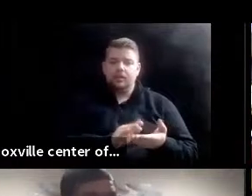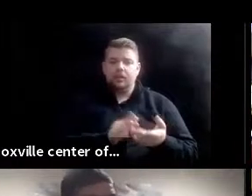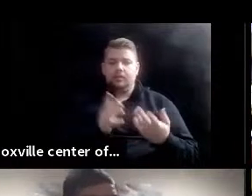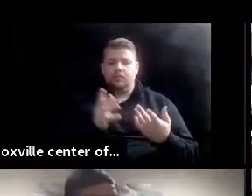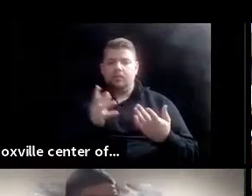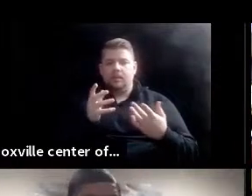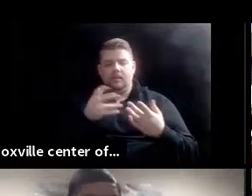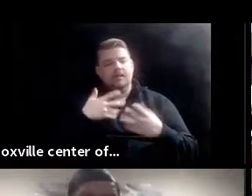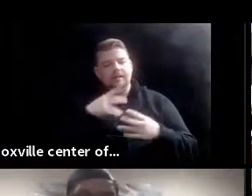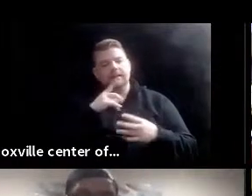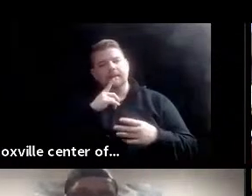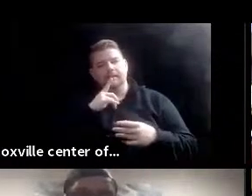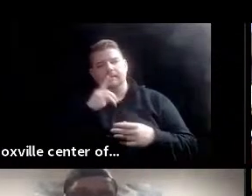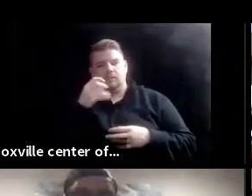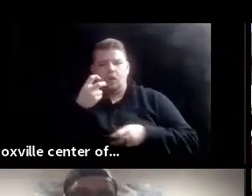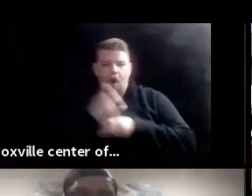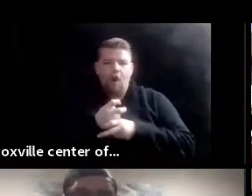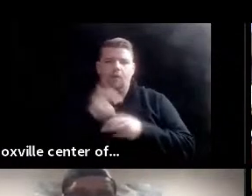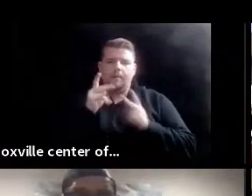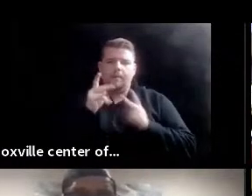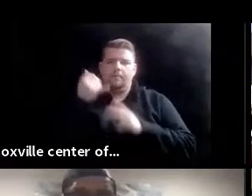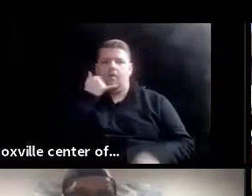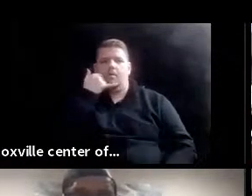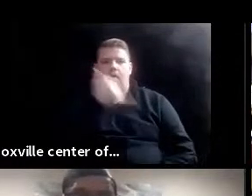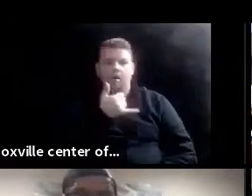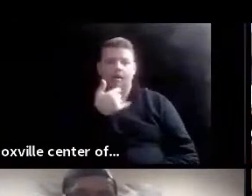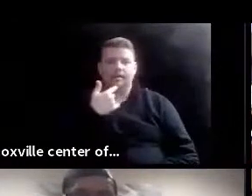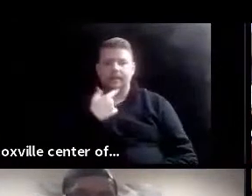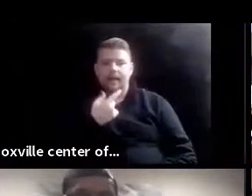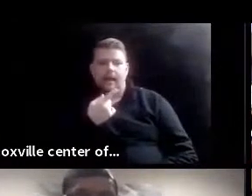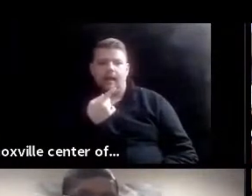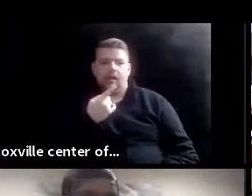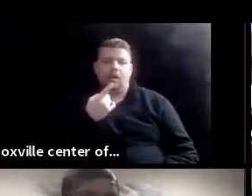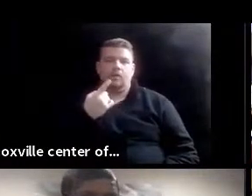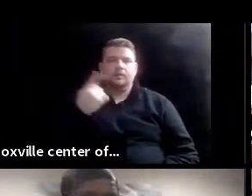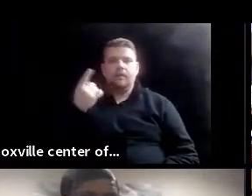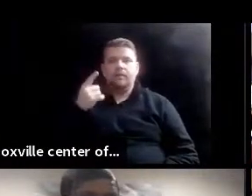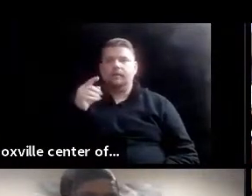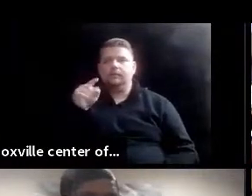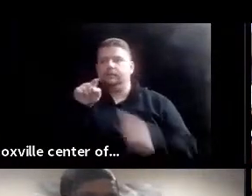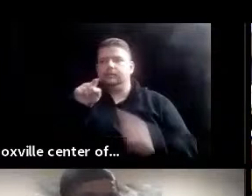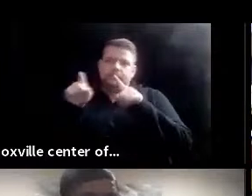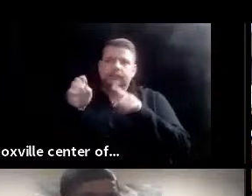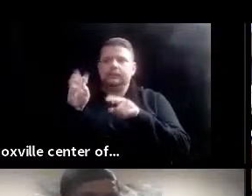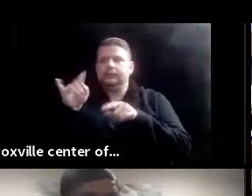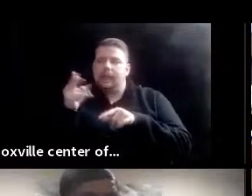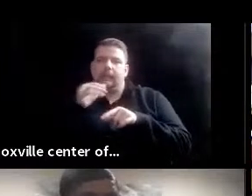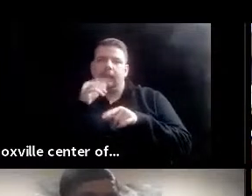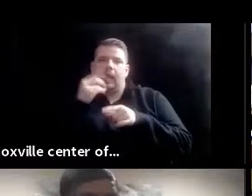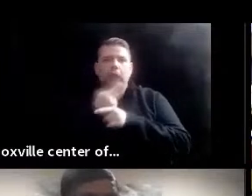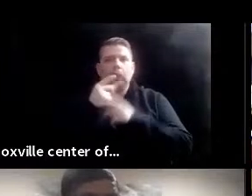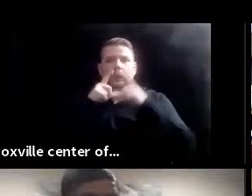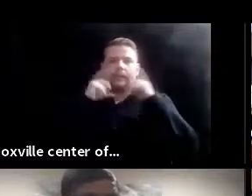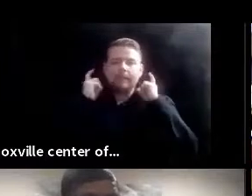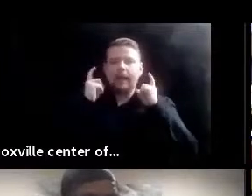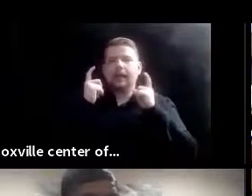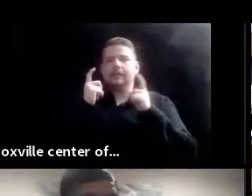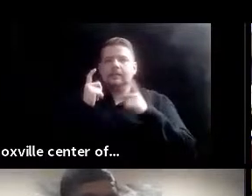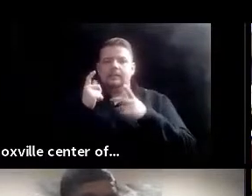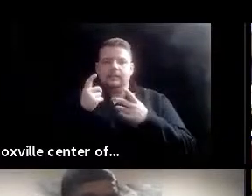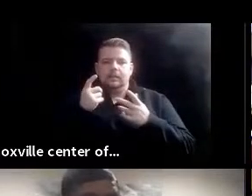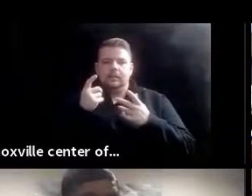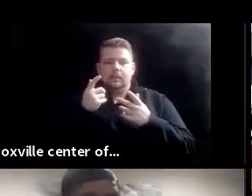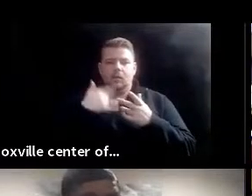It's hard when people call and say, somebody, Mary Smith is not wearing a mask. It's hard to